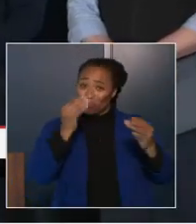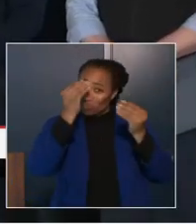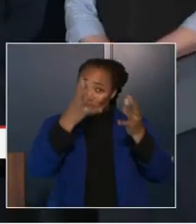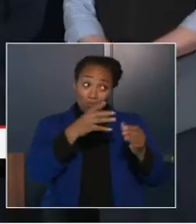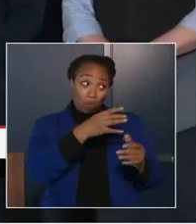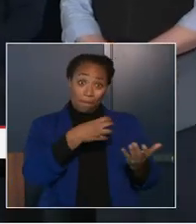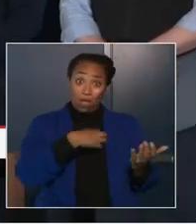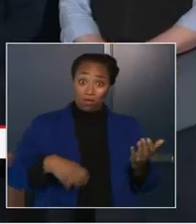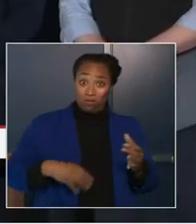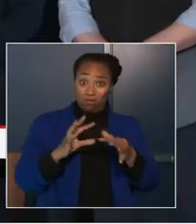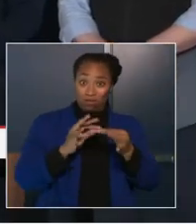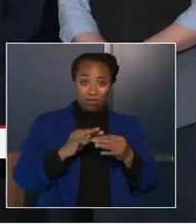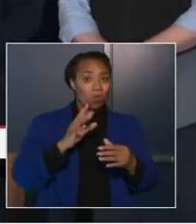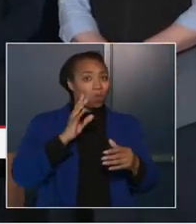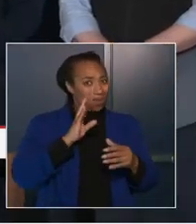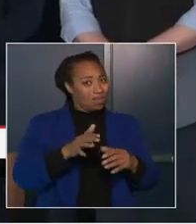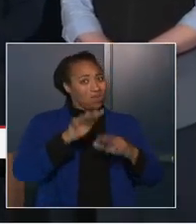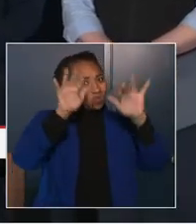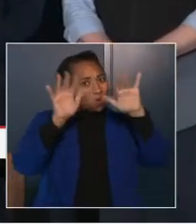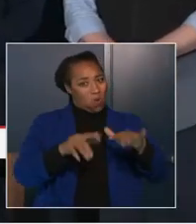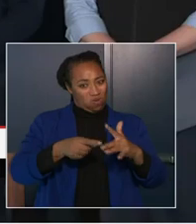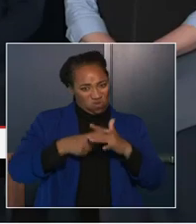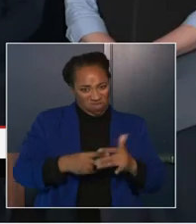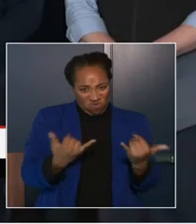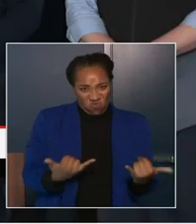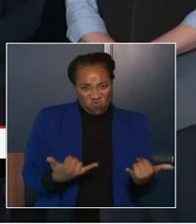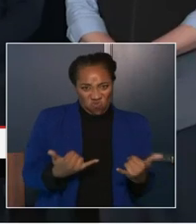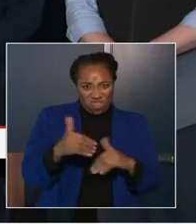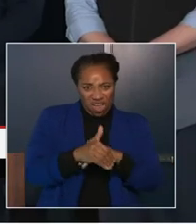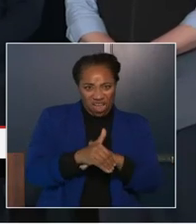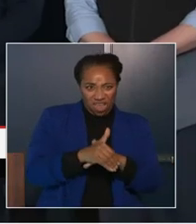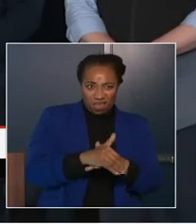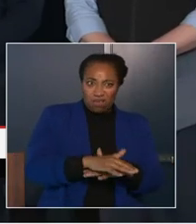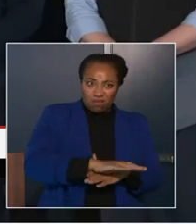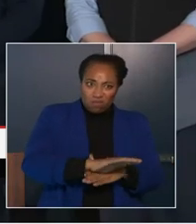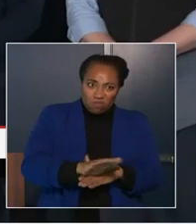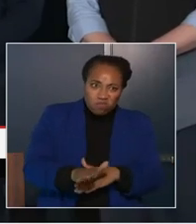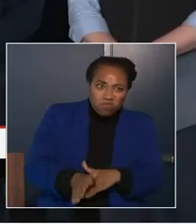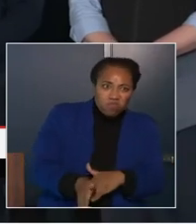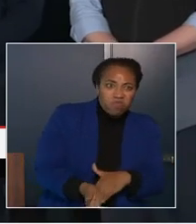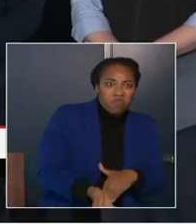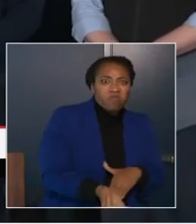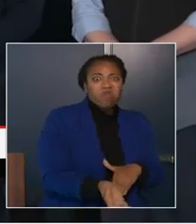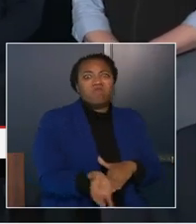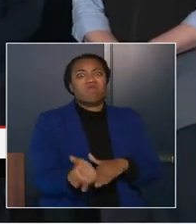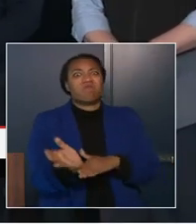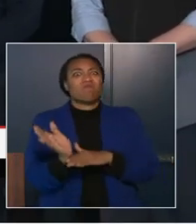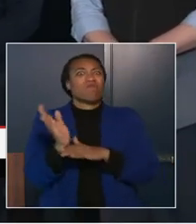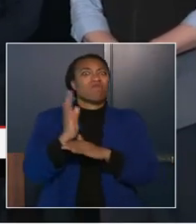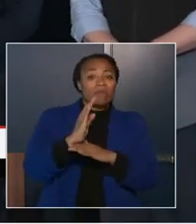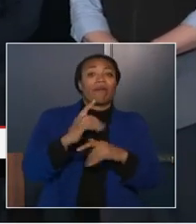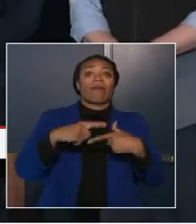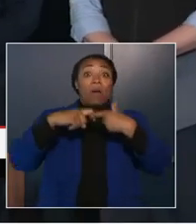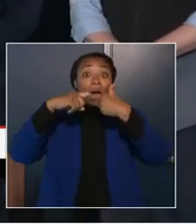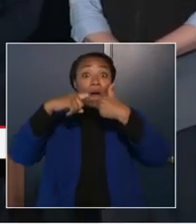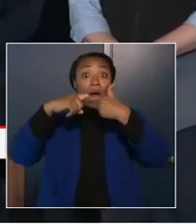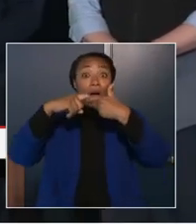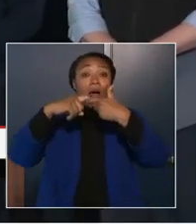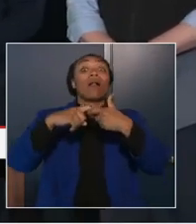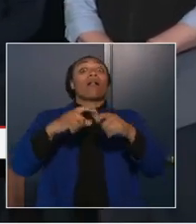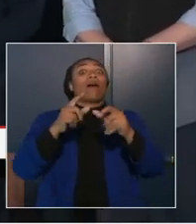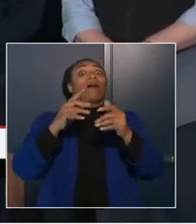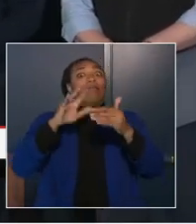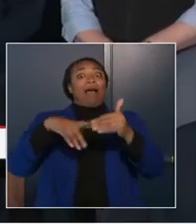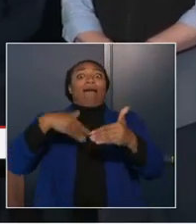in the snow, and it's going to snow some more. And it's going to be cold. It's not going to get above freezing until